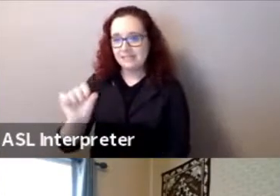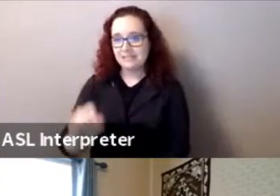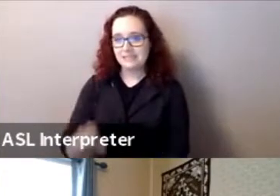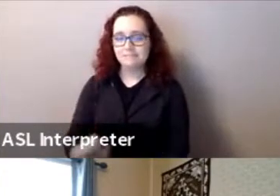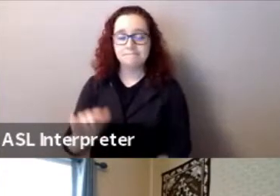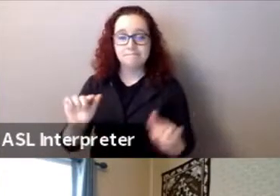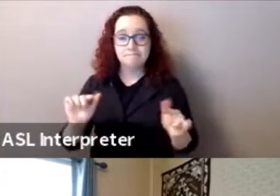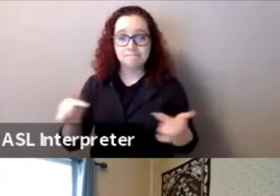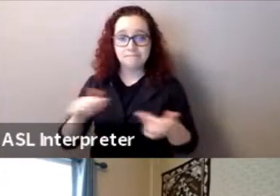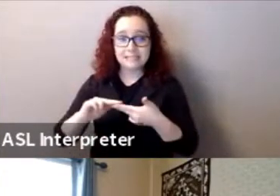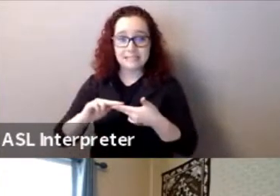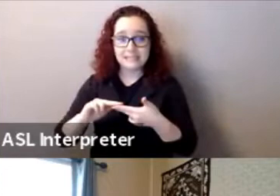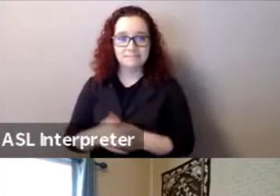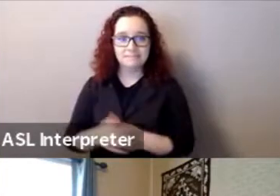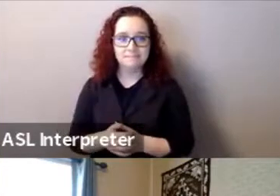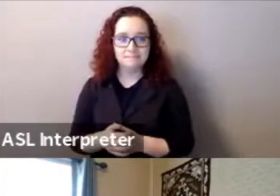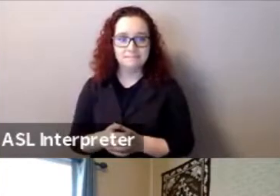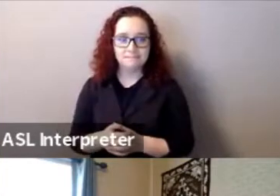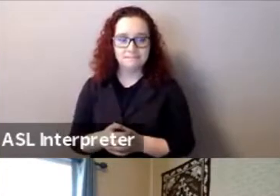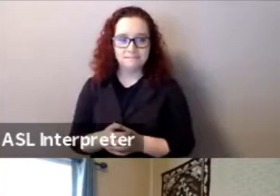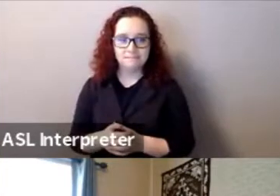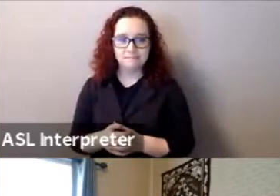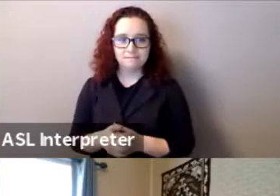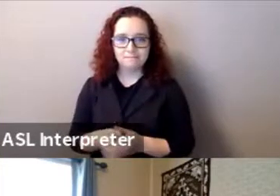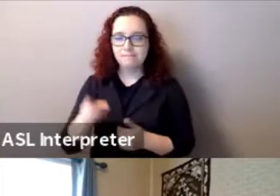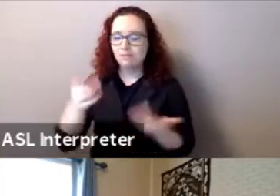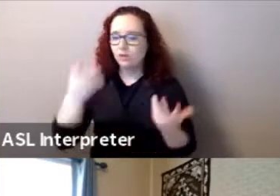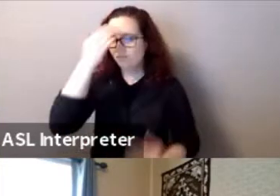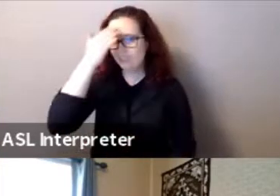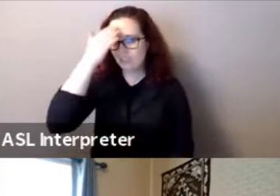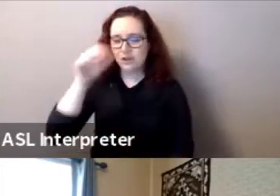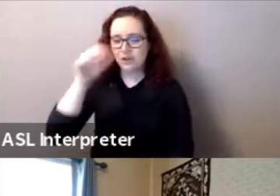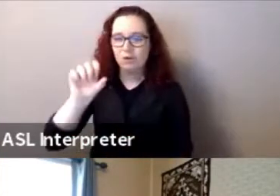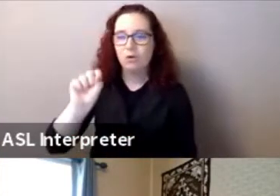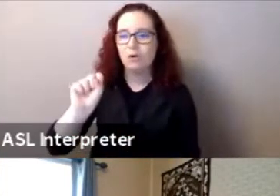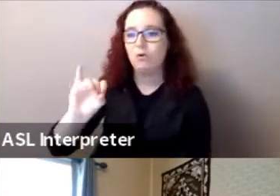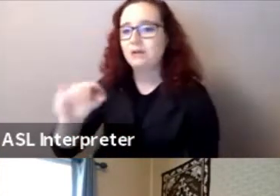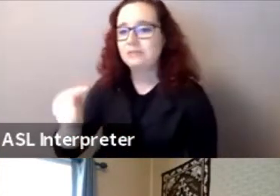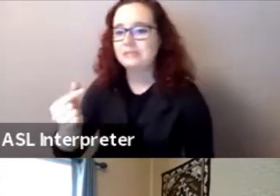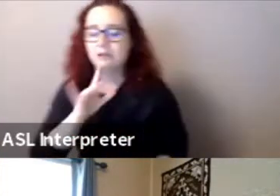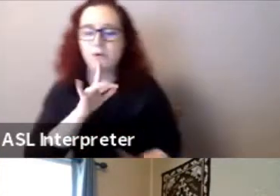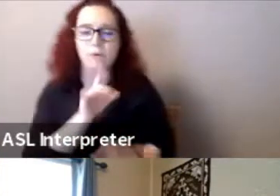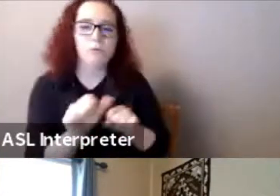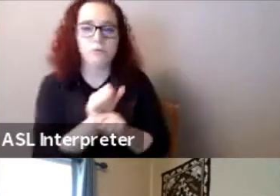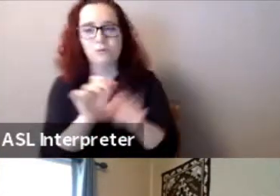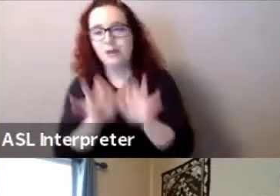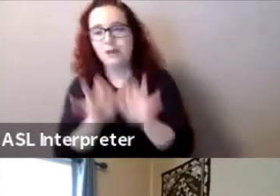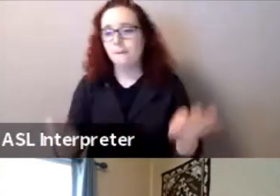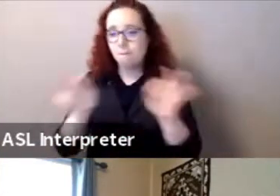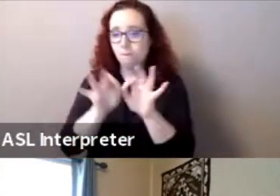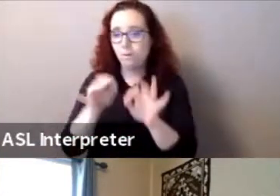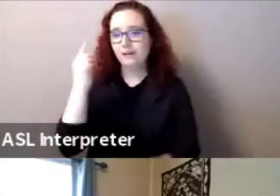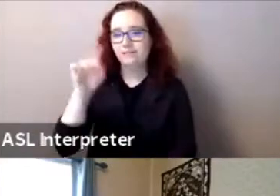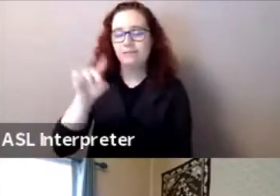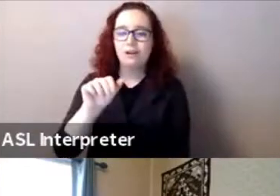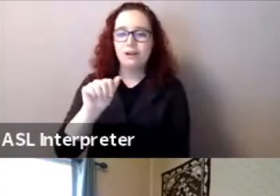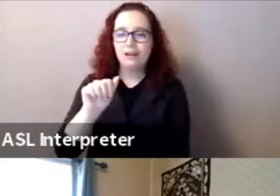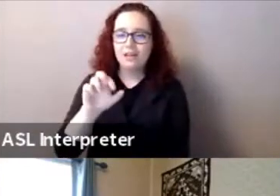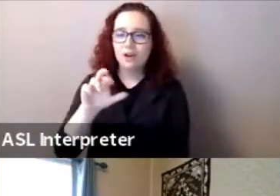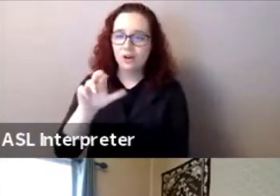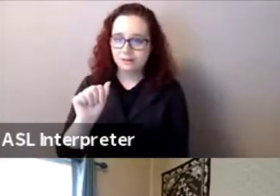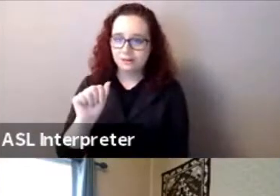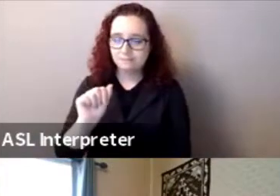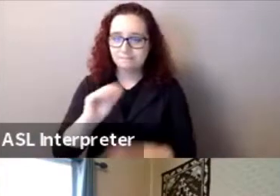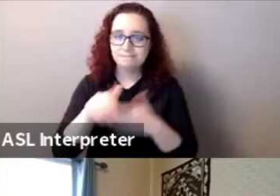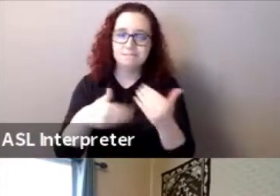Next slide, please. The SIGs, as you know, are a really important part of AERA. All of the members of the